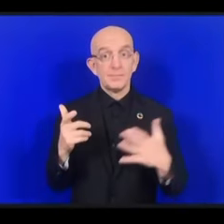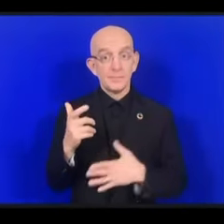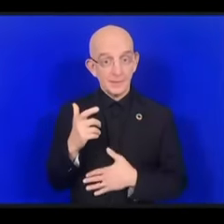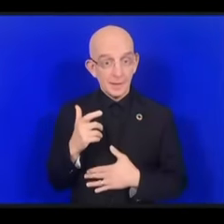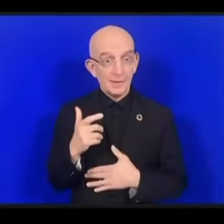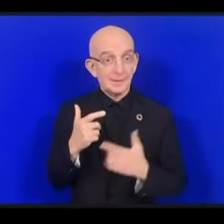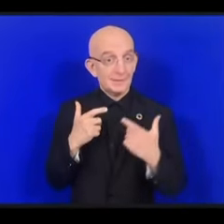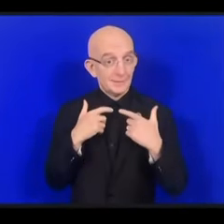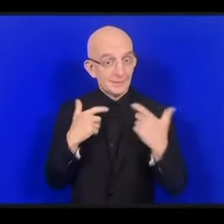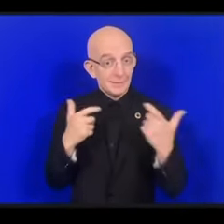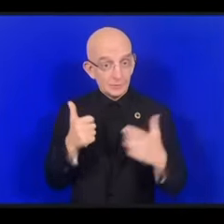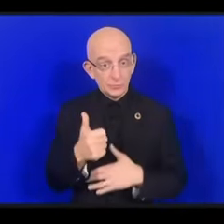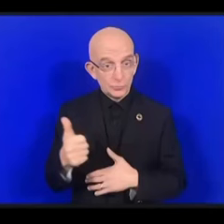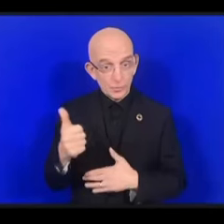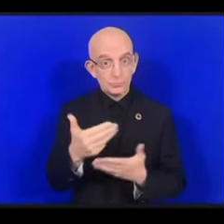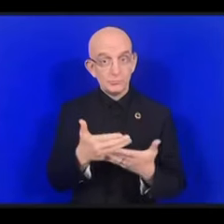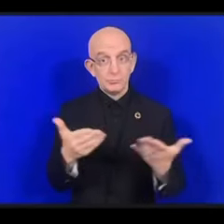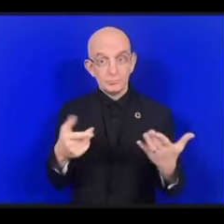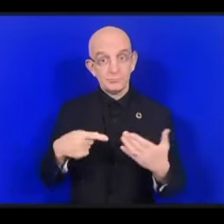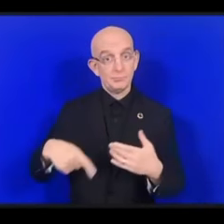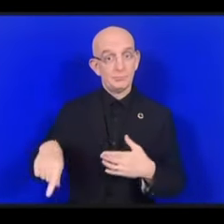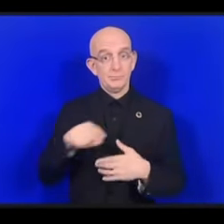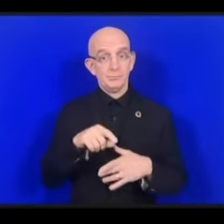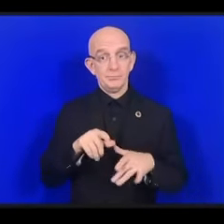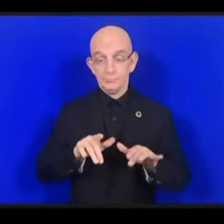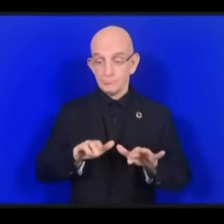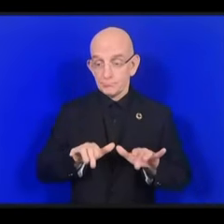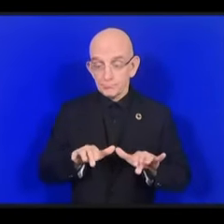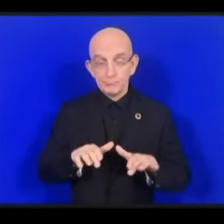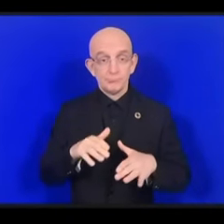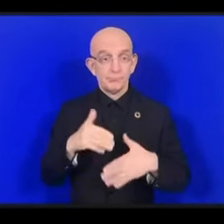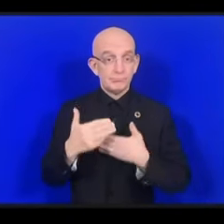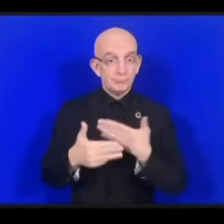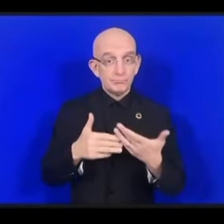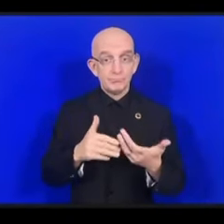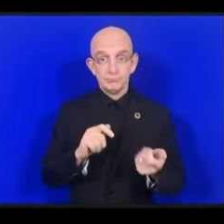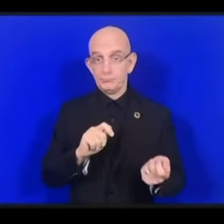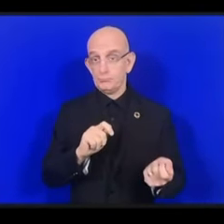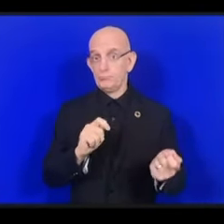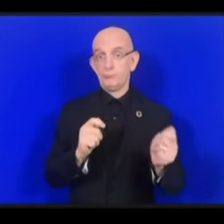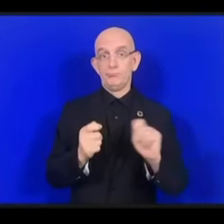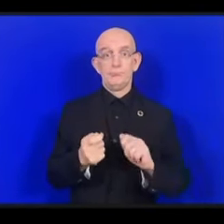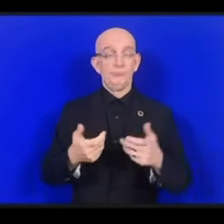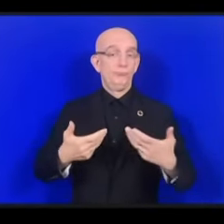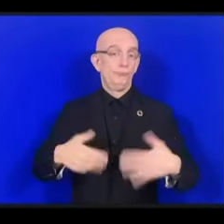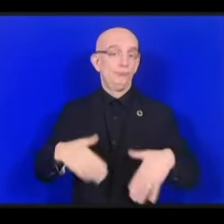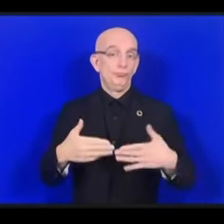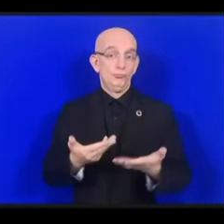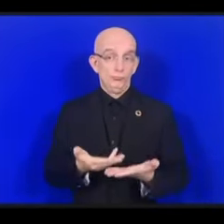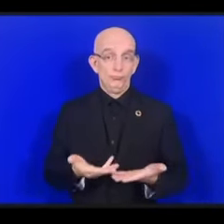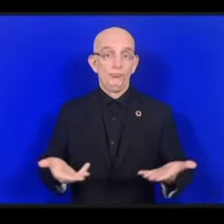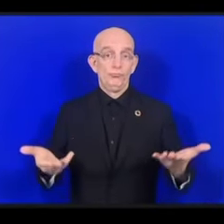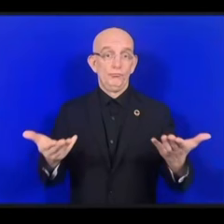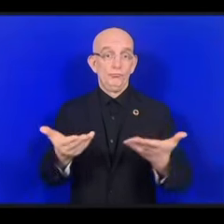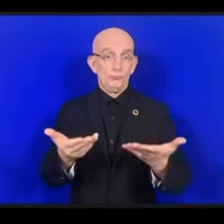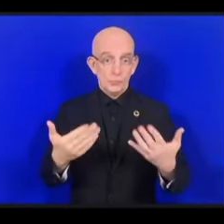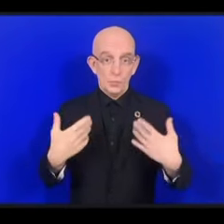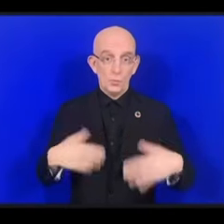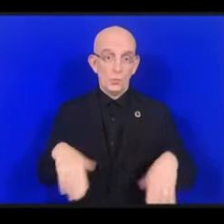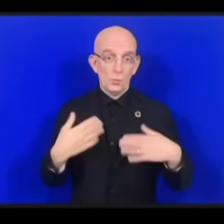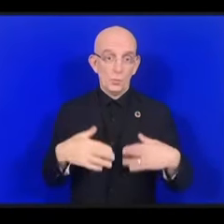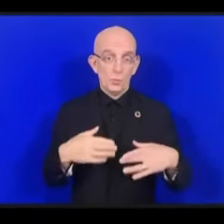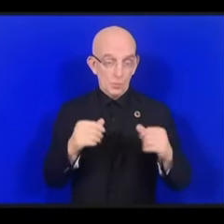landscape, technology presents us with both awesome opportunities and indeed challenges. On the one